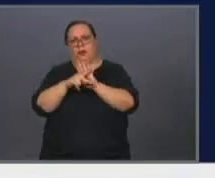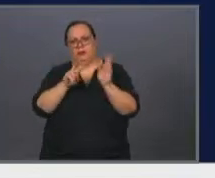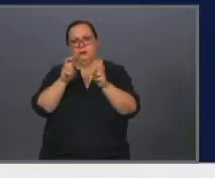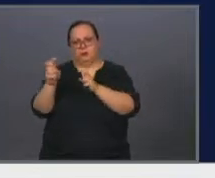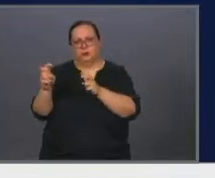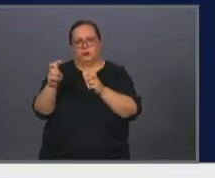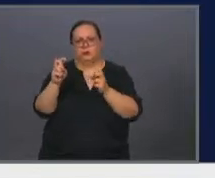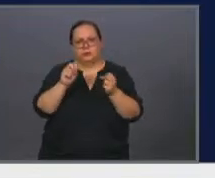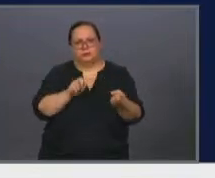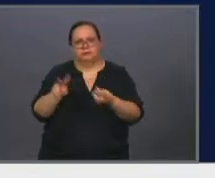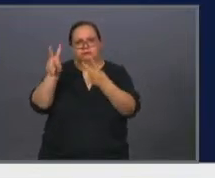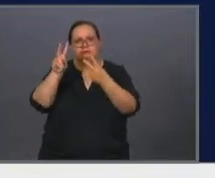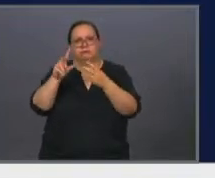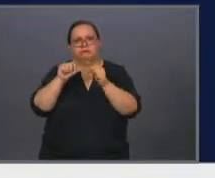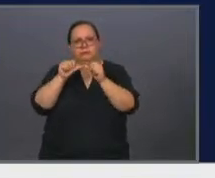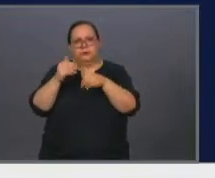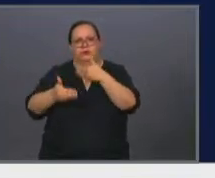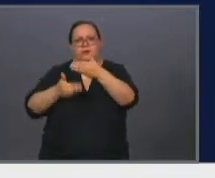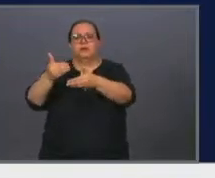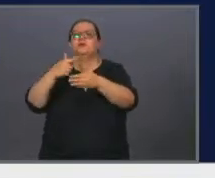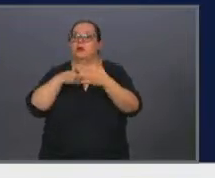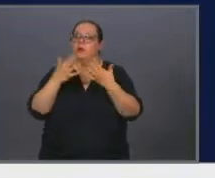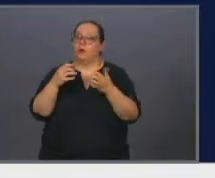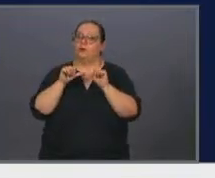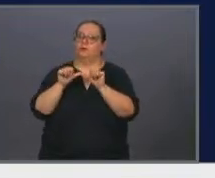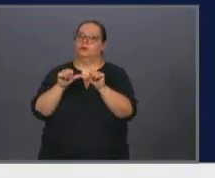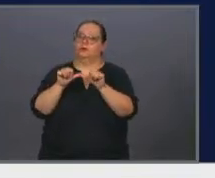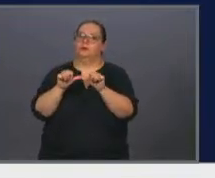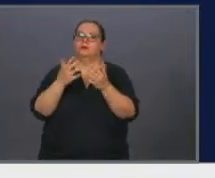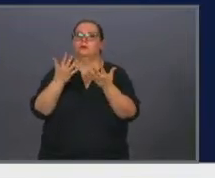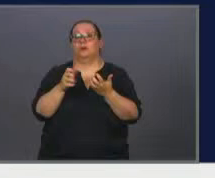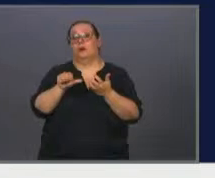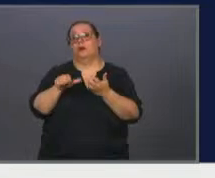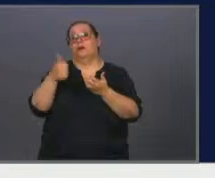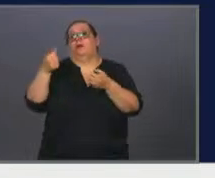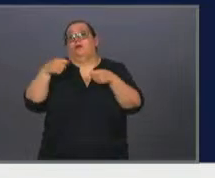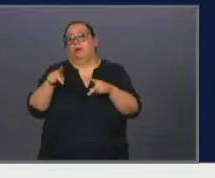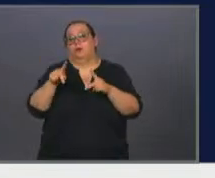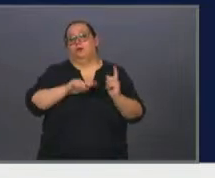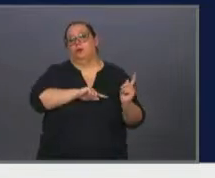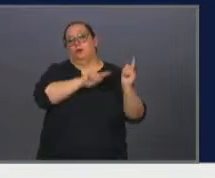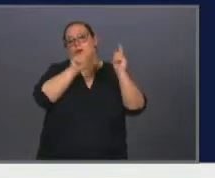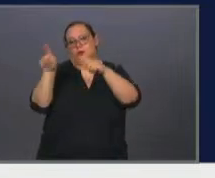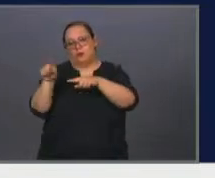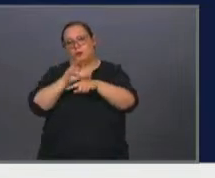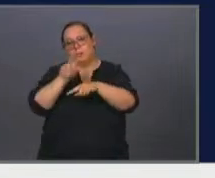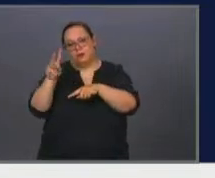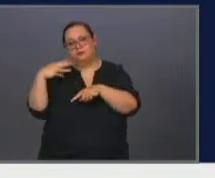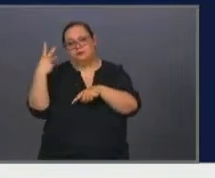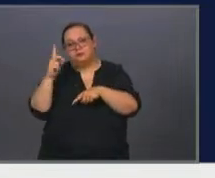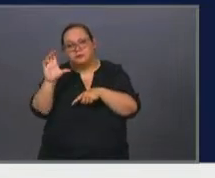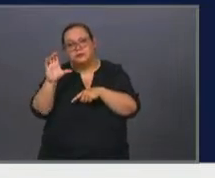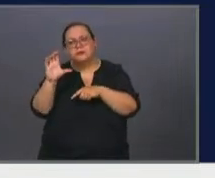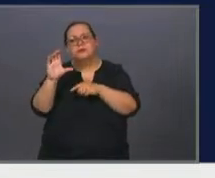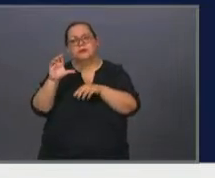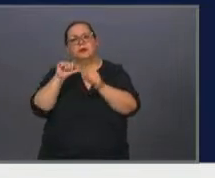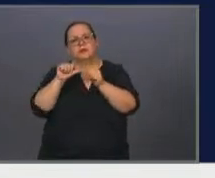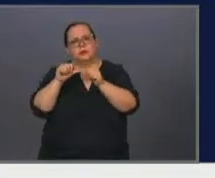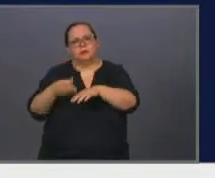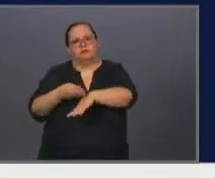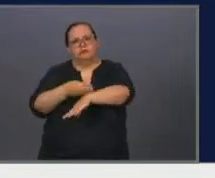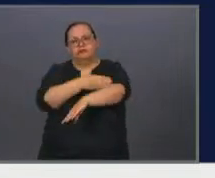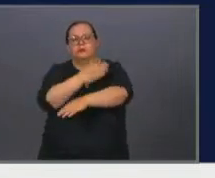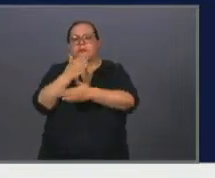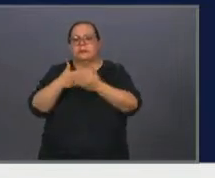continue on that path, and I want another opportunity to go back and further some of these things. I made